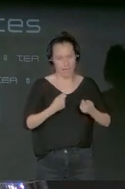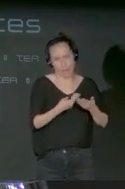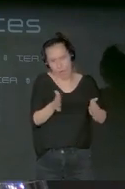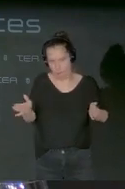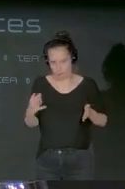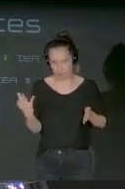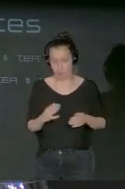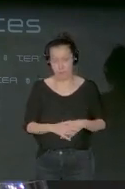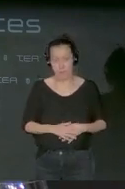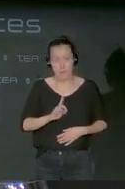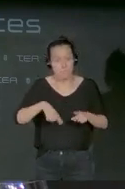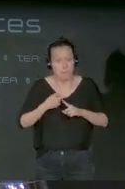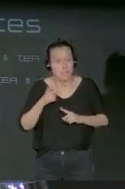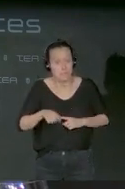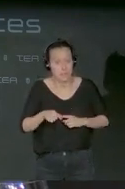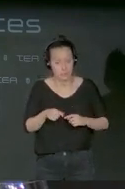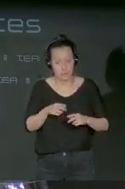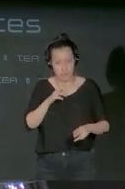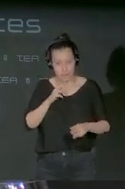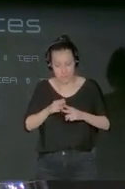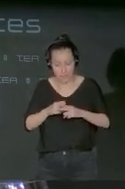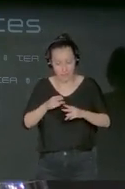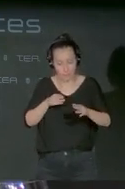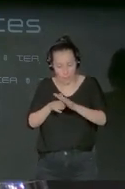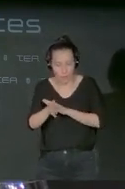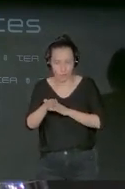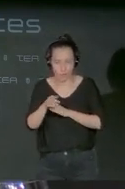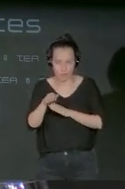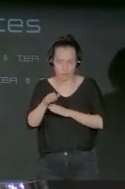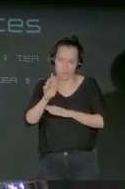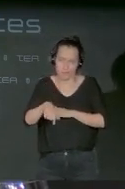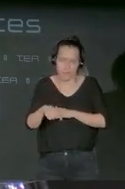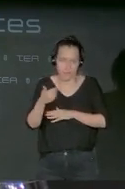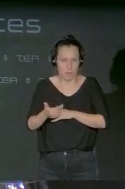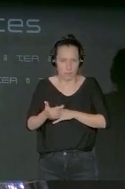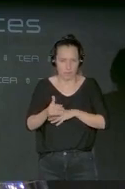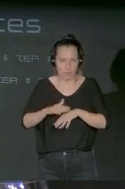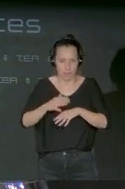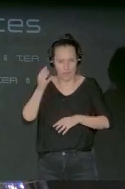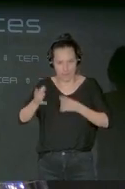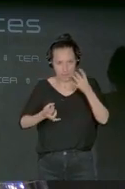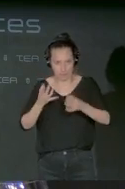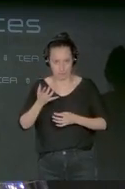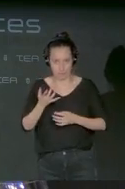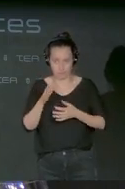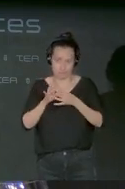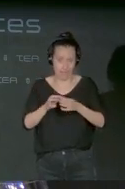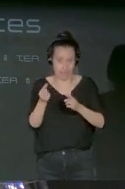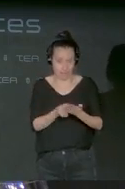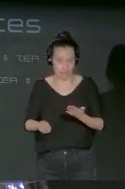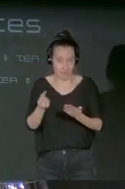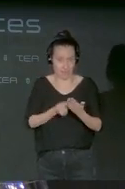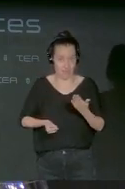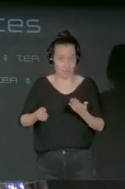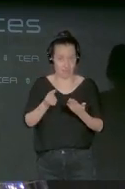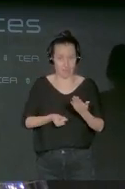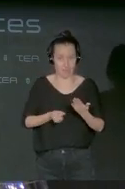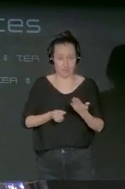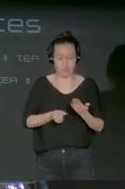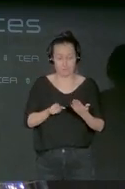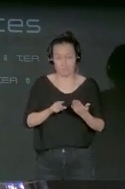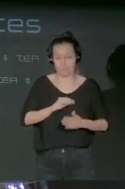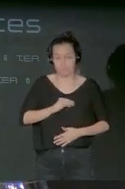creative process, especially data-driven game design. And on that side, unfortunately, at the moment, on the quick look on the recently agreed Data